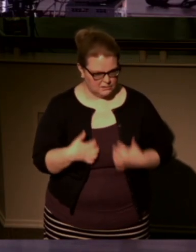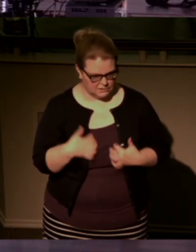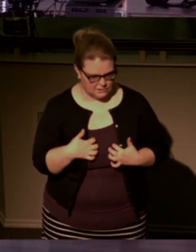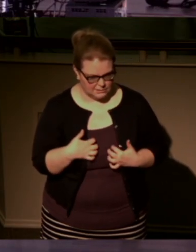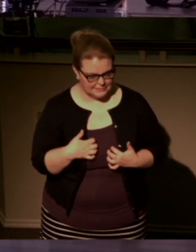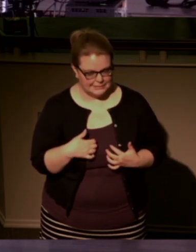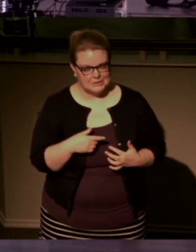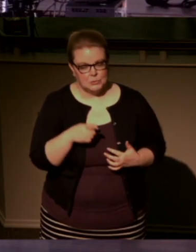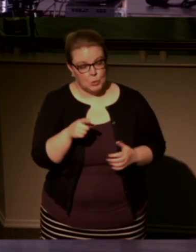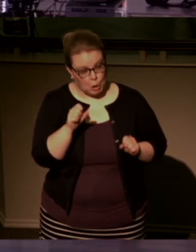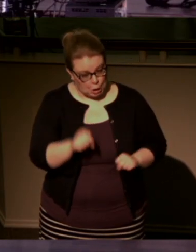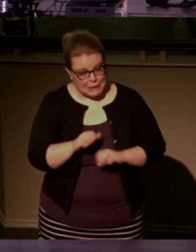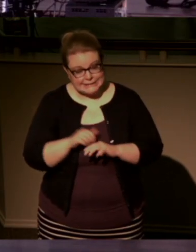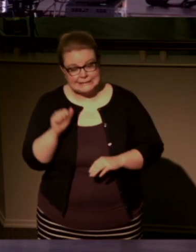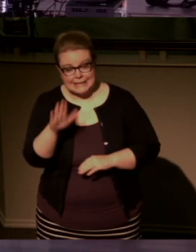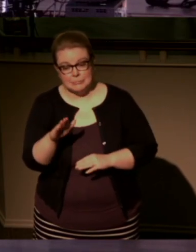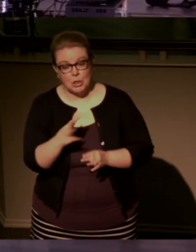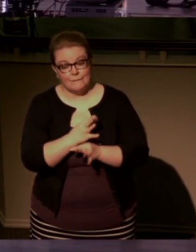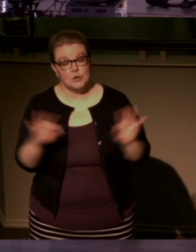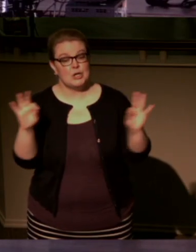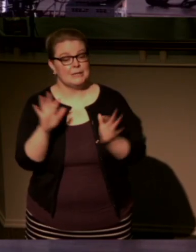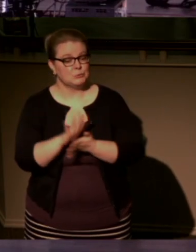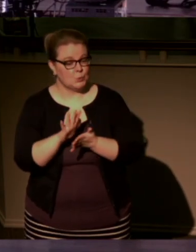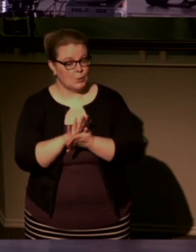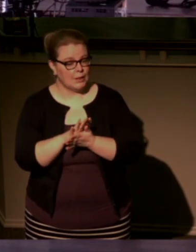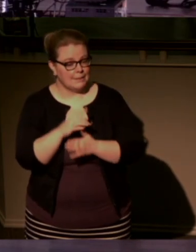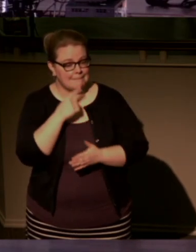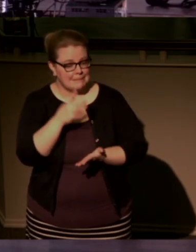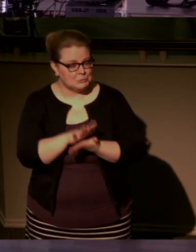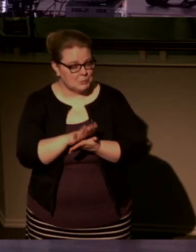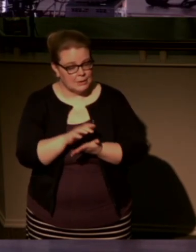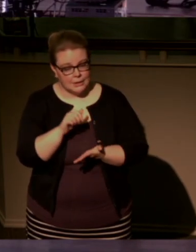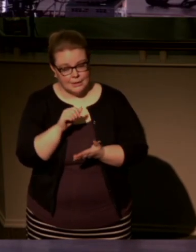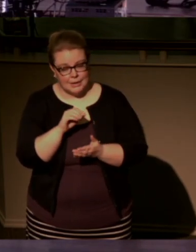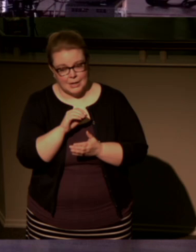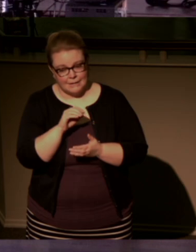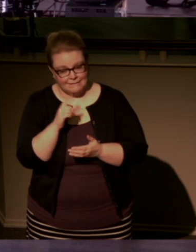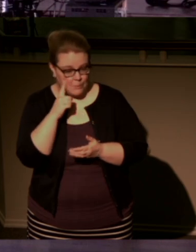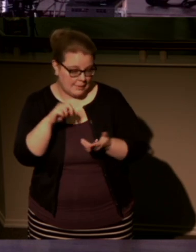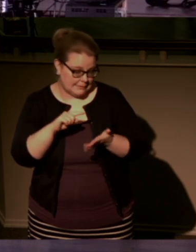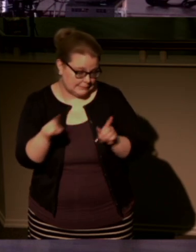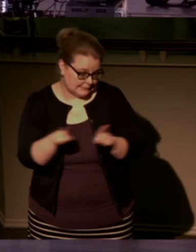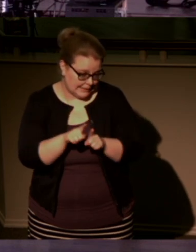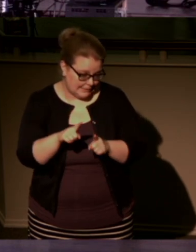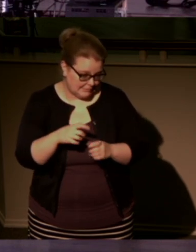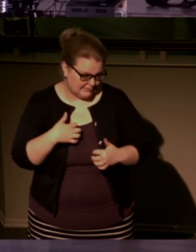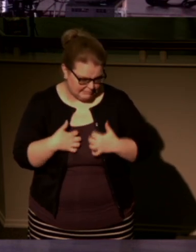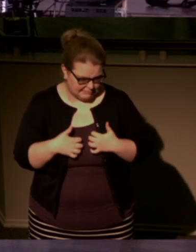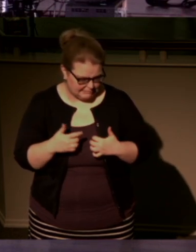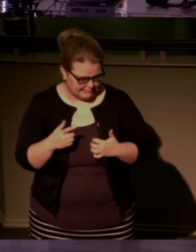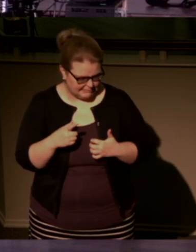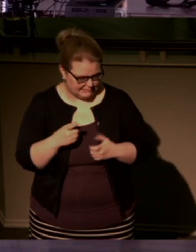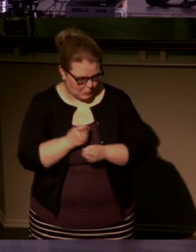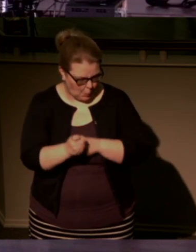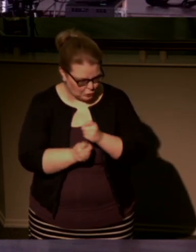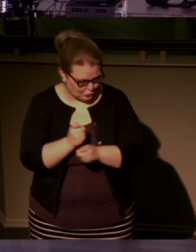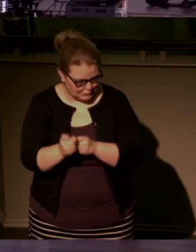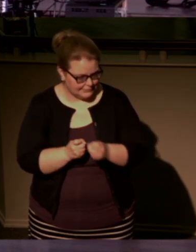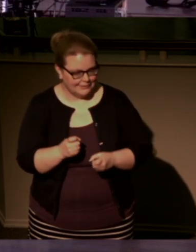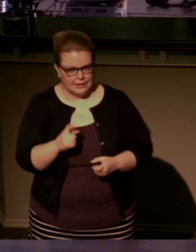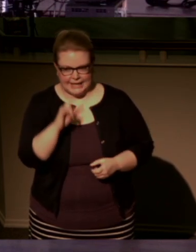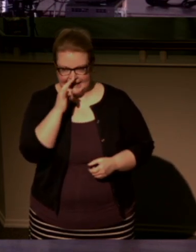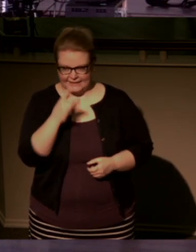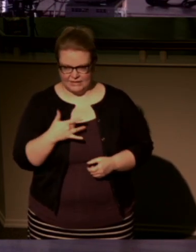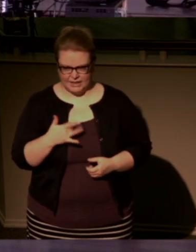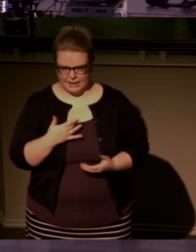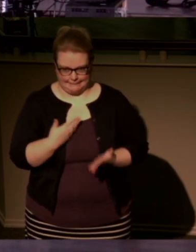free school and not pay for their torture. From the standpoint of your kids, it's torture whether they're in the private school